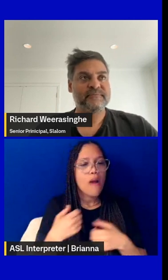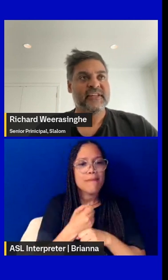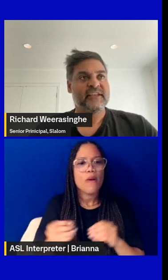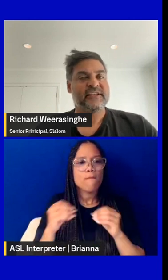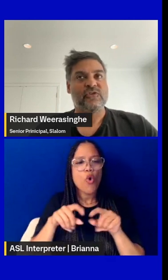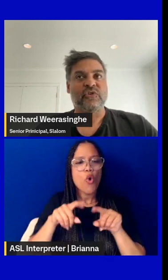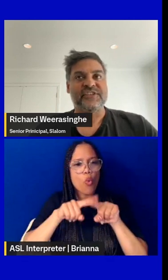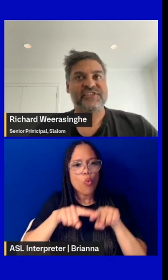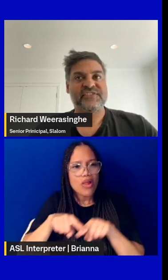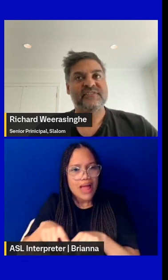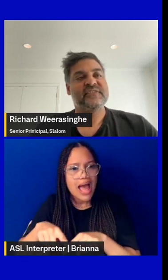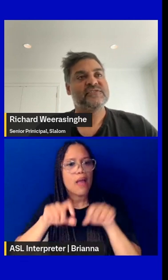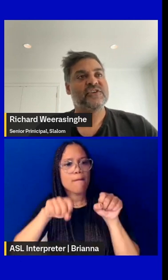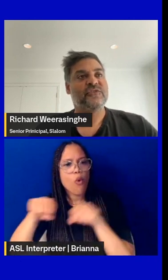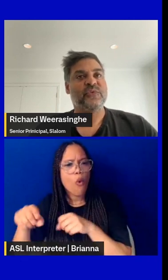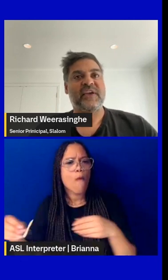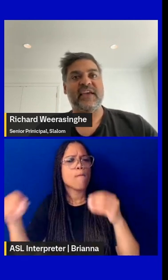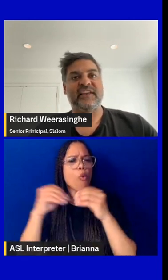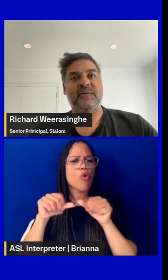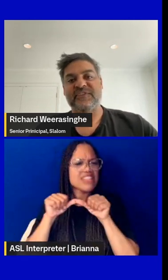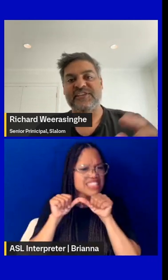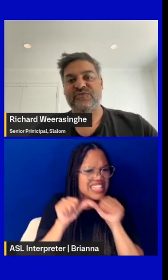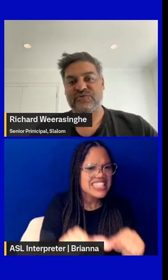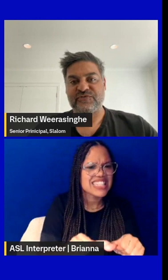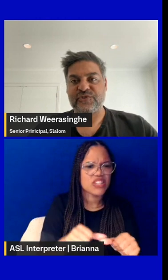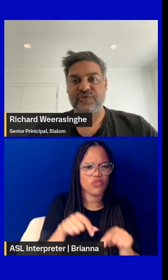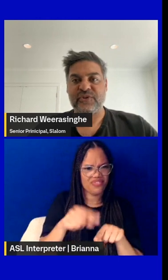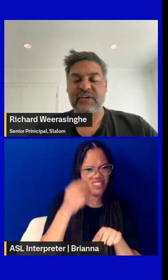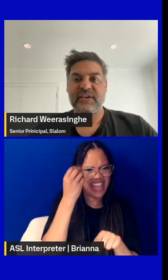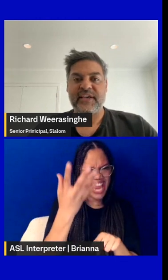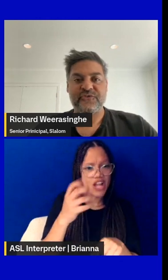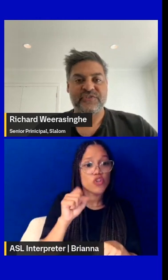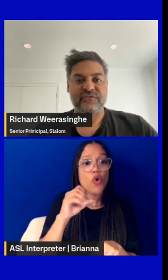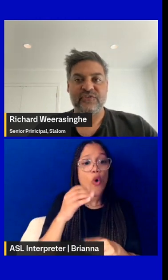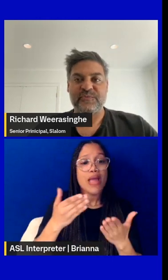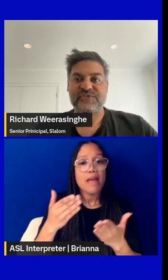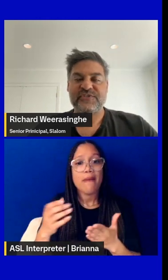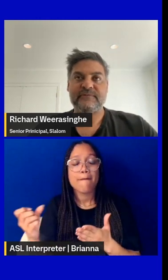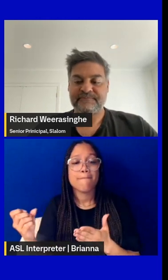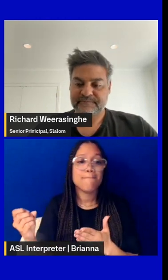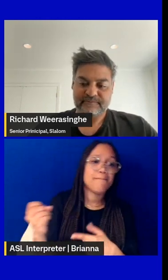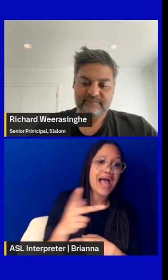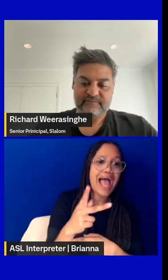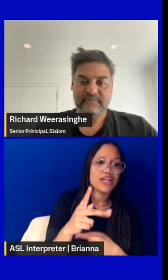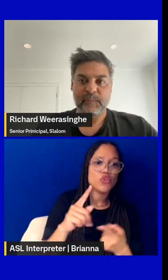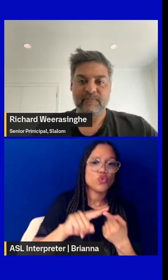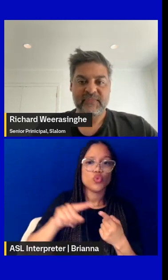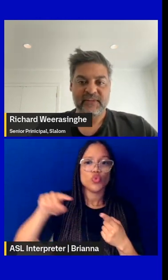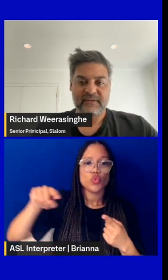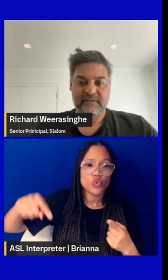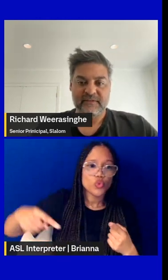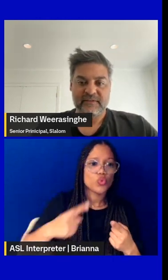reliable or consistent. So we may end up in these sorts of two iterative loops.